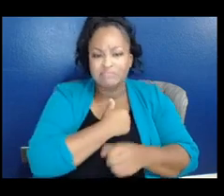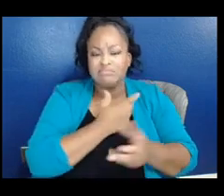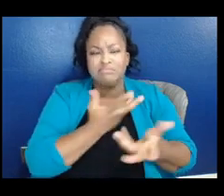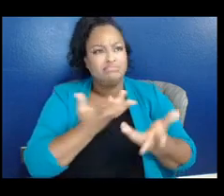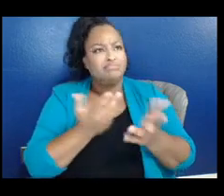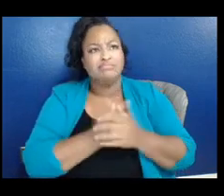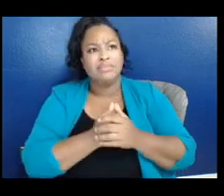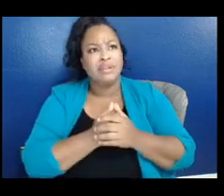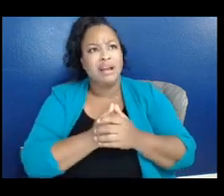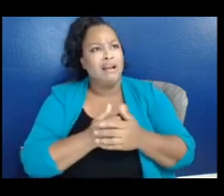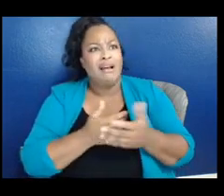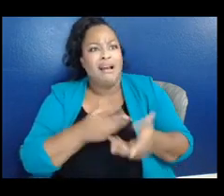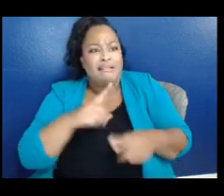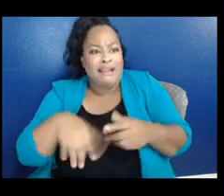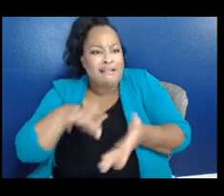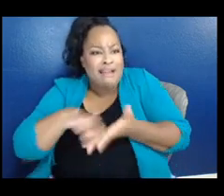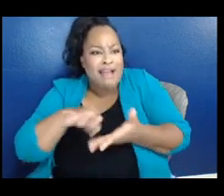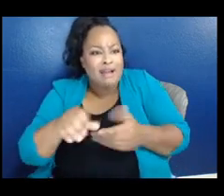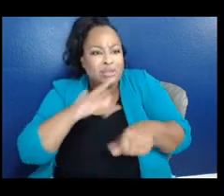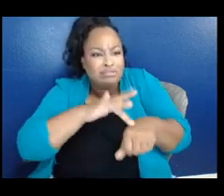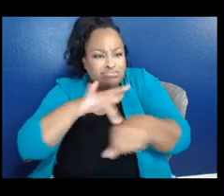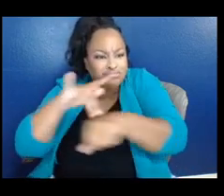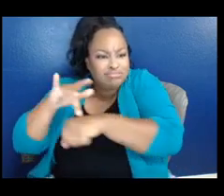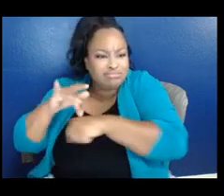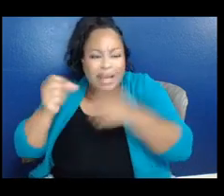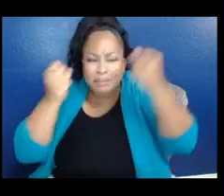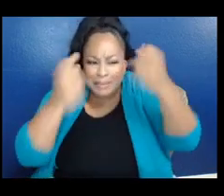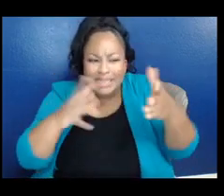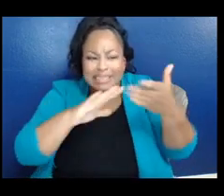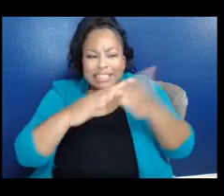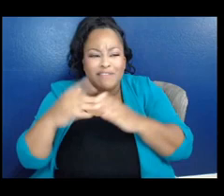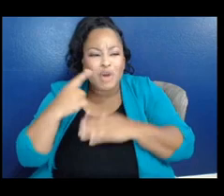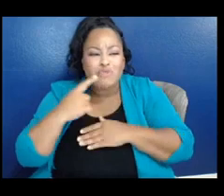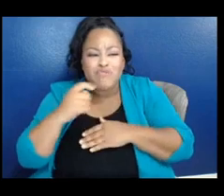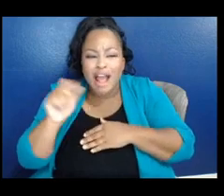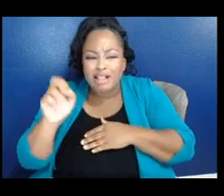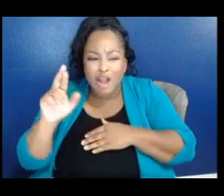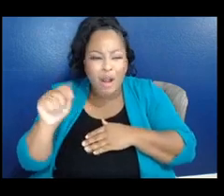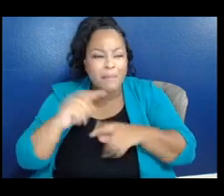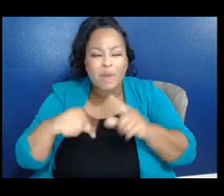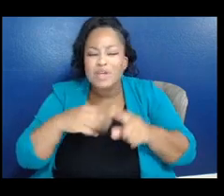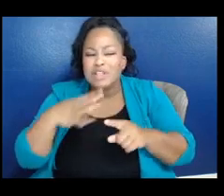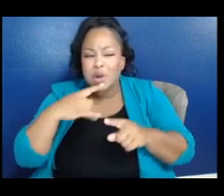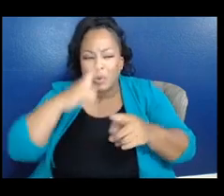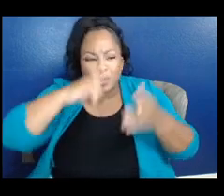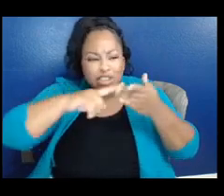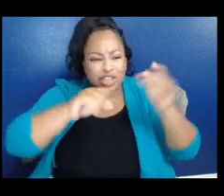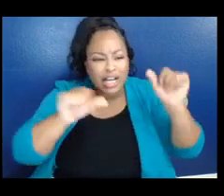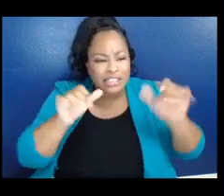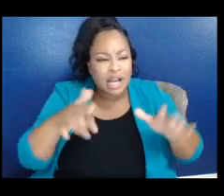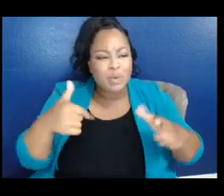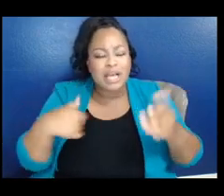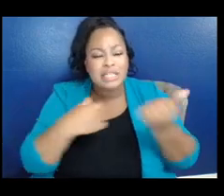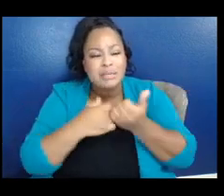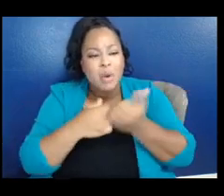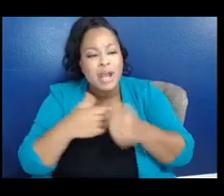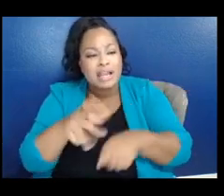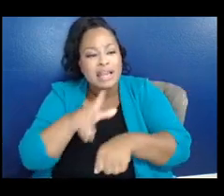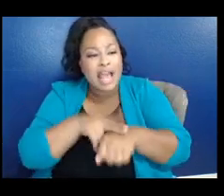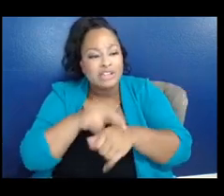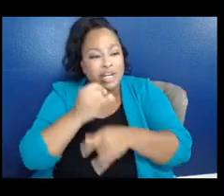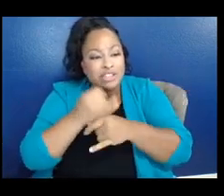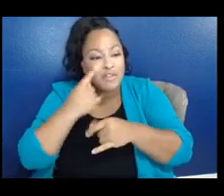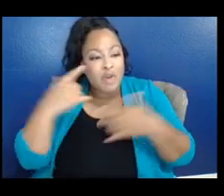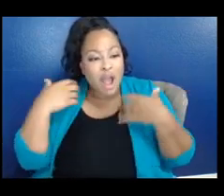gosh, I've lost count of how many cities we've been to for Red Alert, but we've talked to research scientists. We have the support of National Institute of